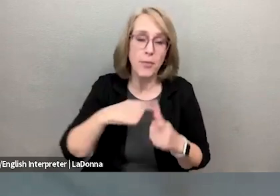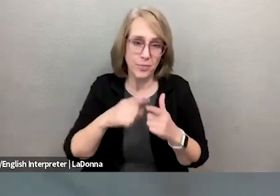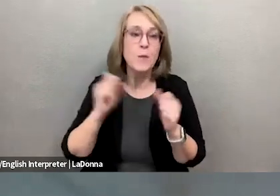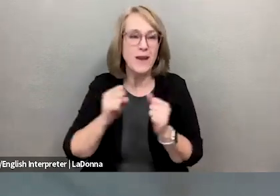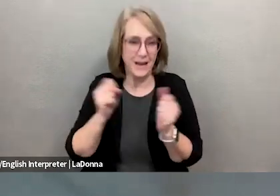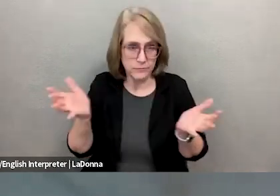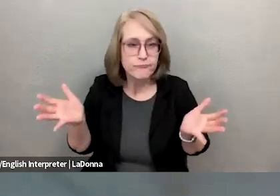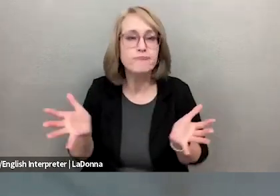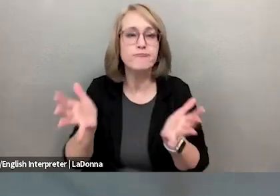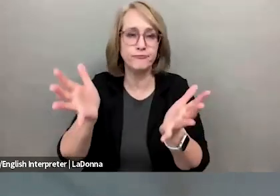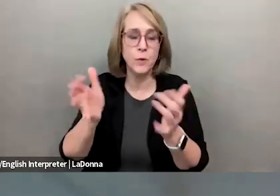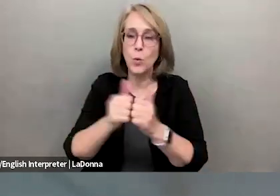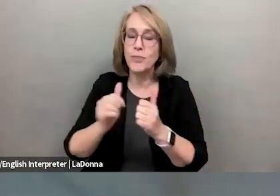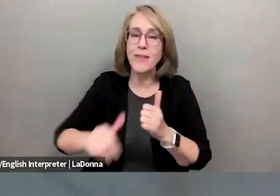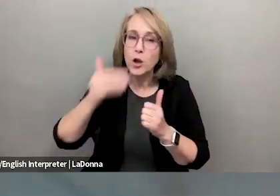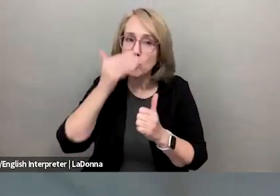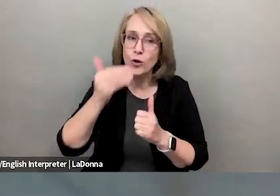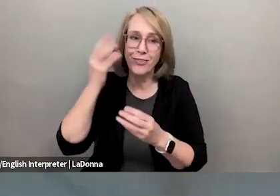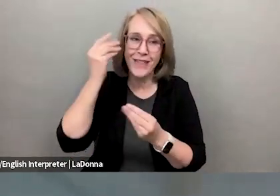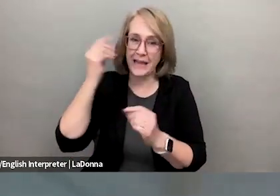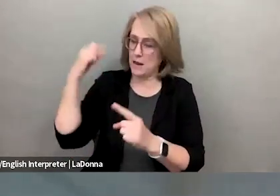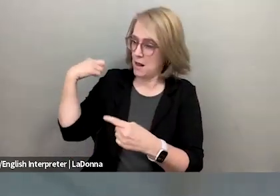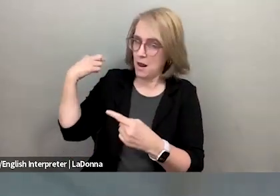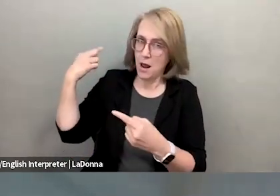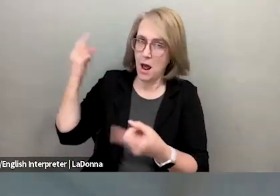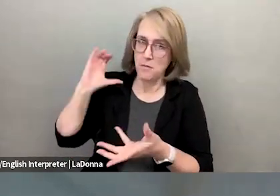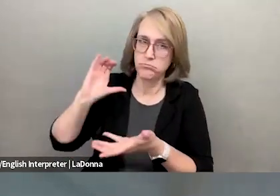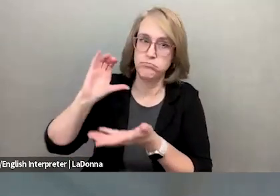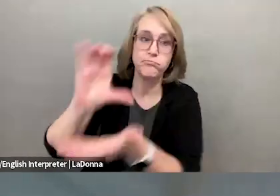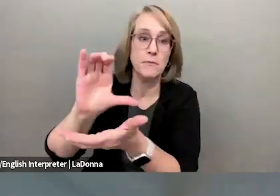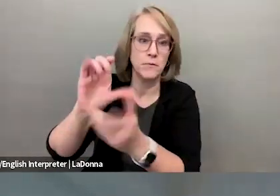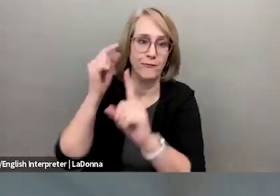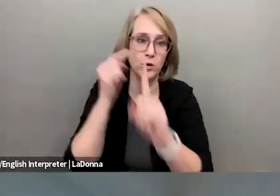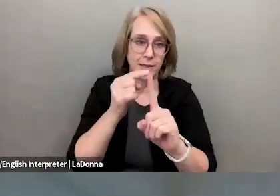good thinking and good work that has already been done. Thank you.